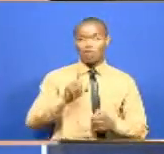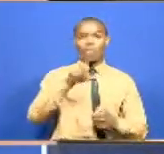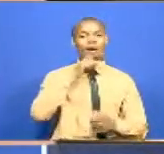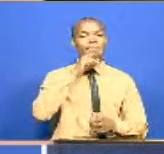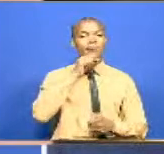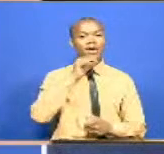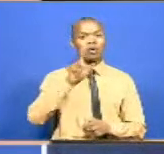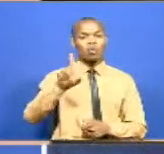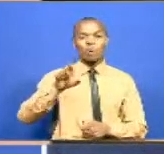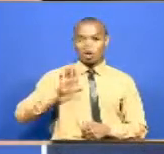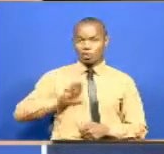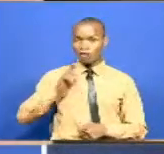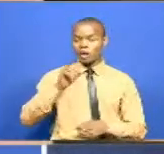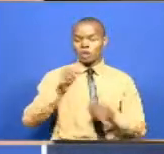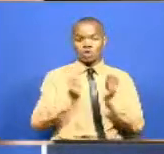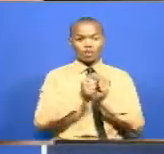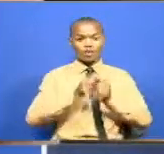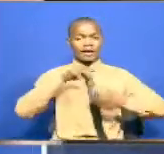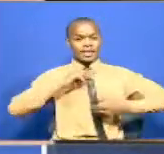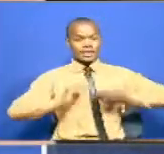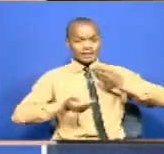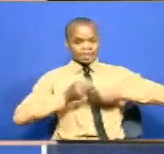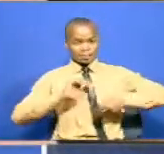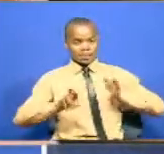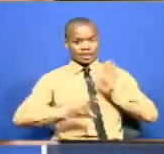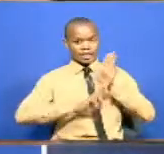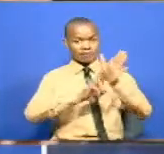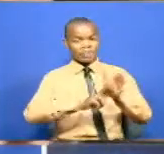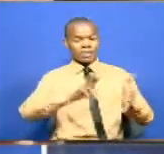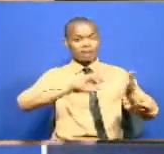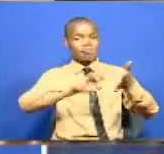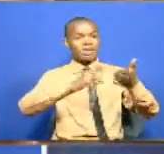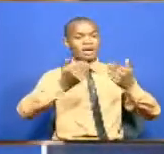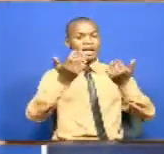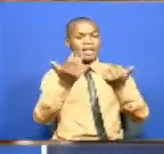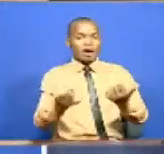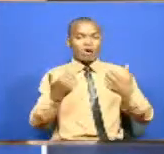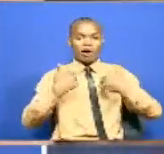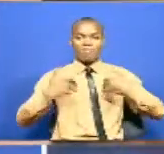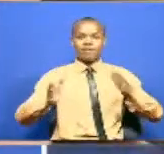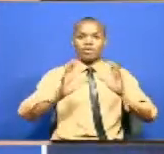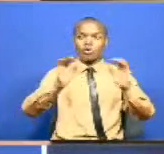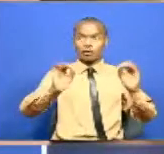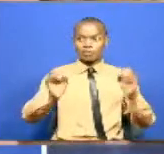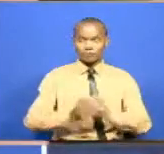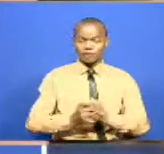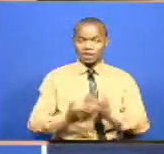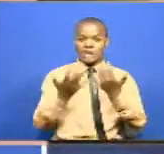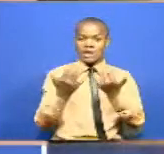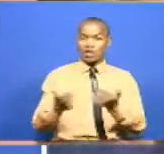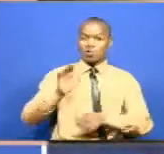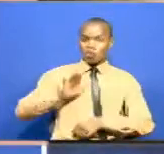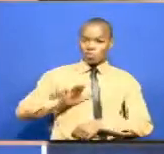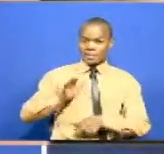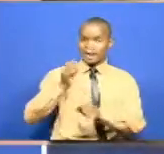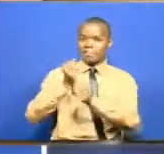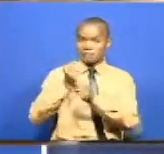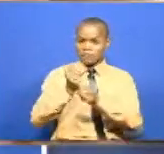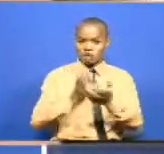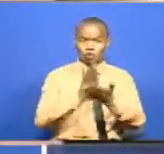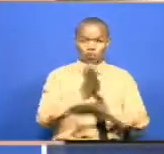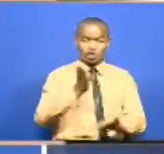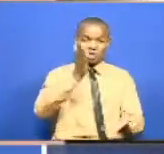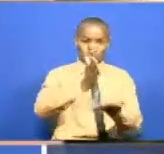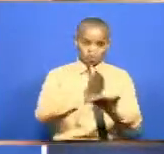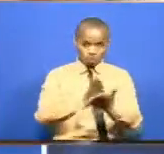one woman with disability to represent. So that guarantee we don't have anymore. So our fellow women should make sure that they are bringing us